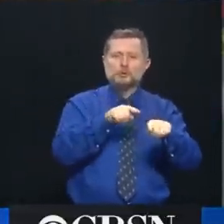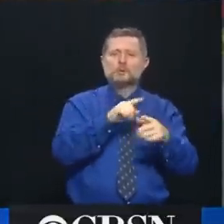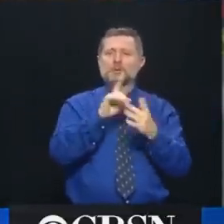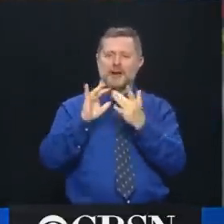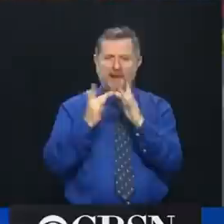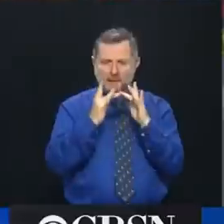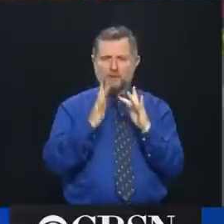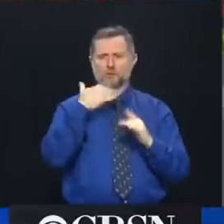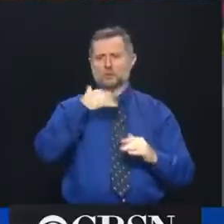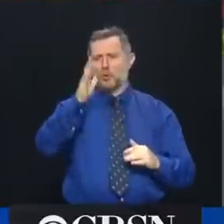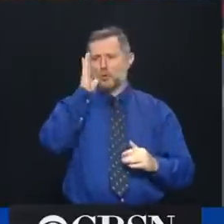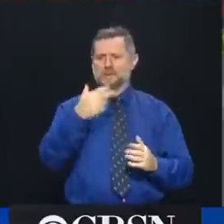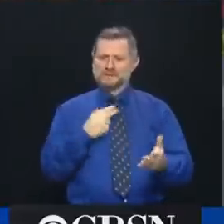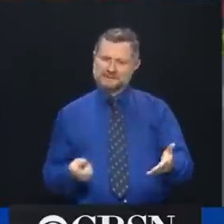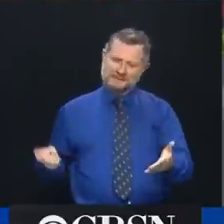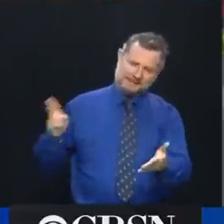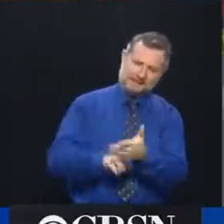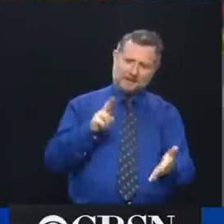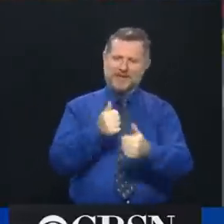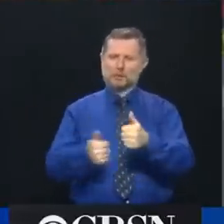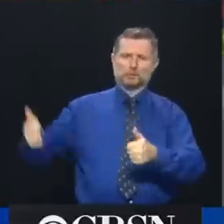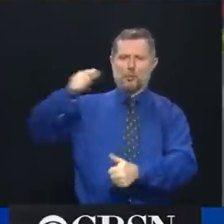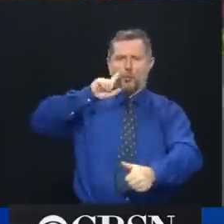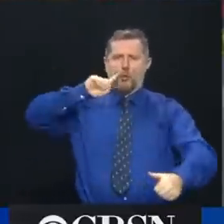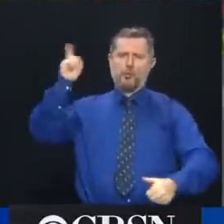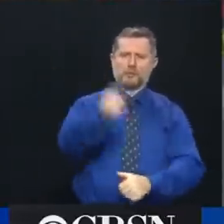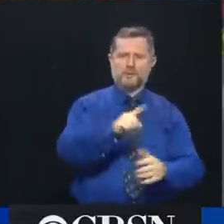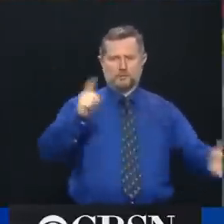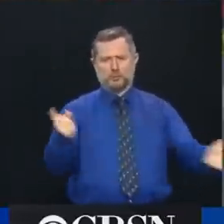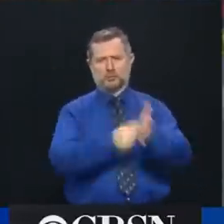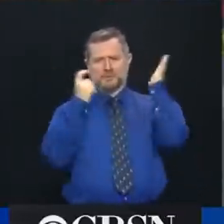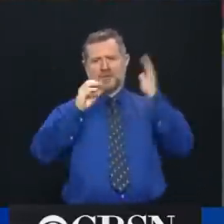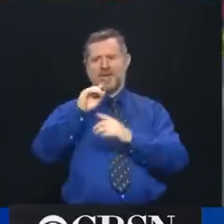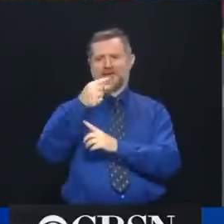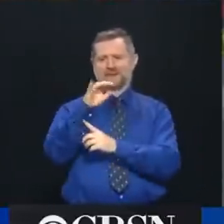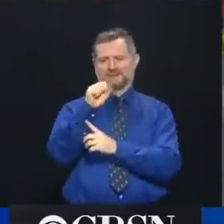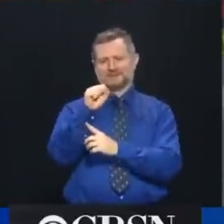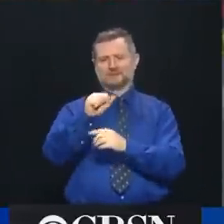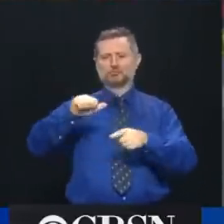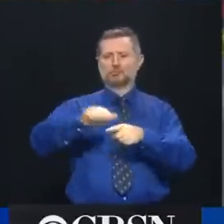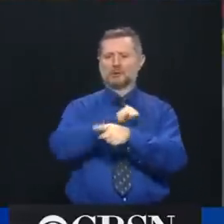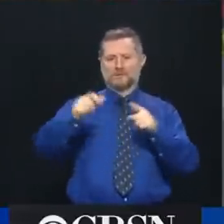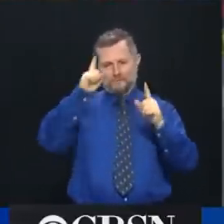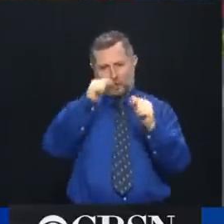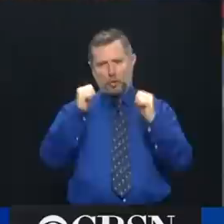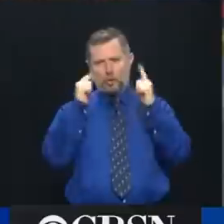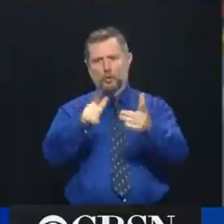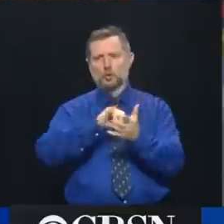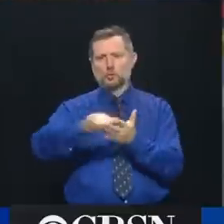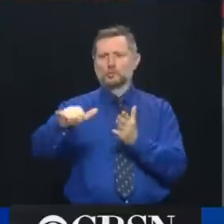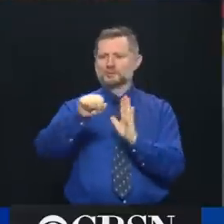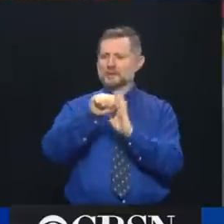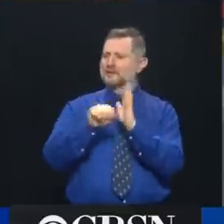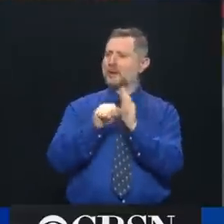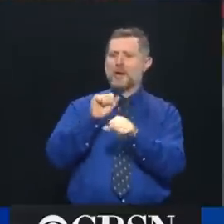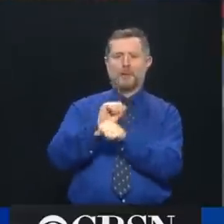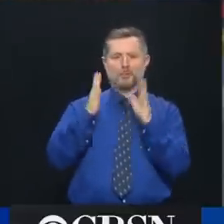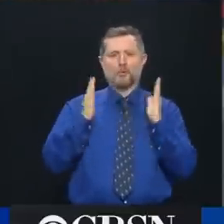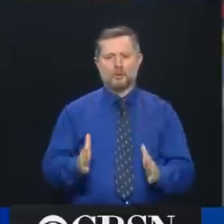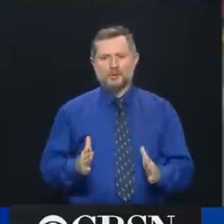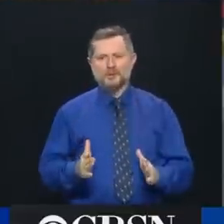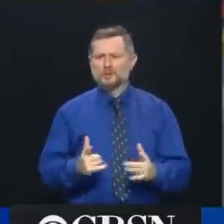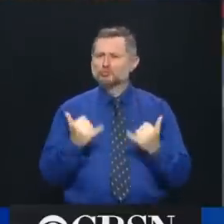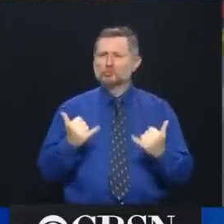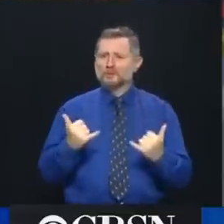an executive order requiring ethics training for every employee of new york state government which shockingly is not required across the